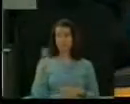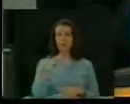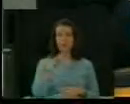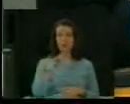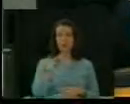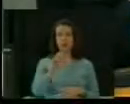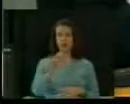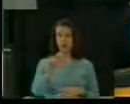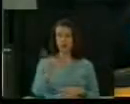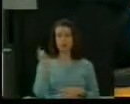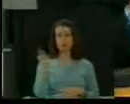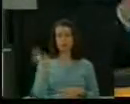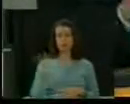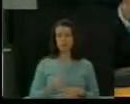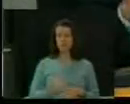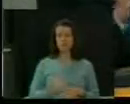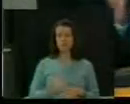Lambert.